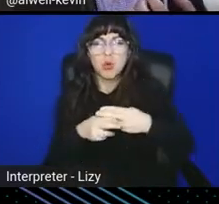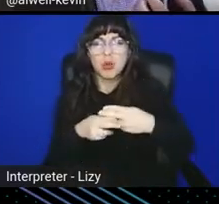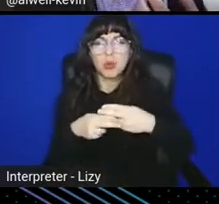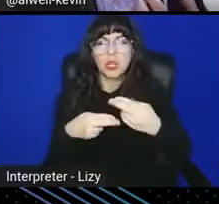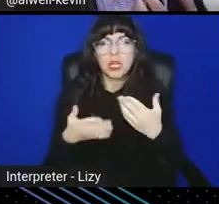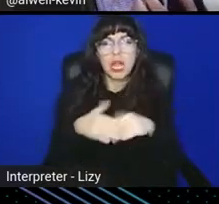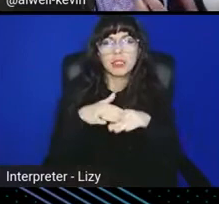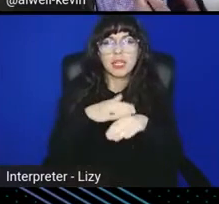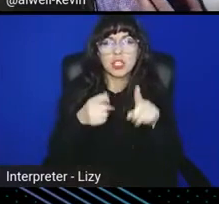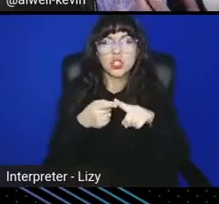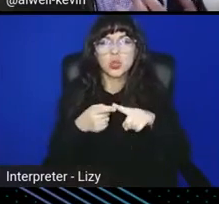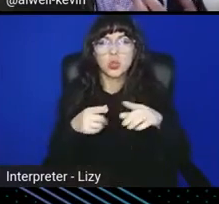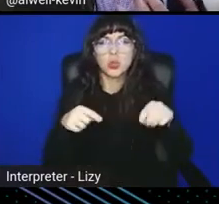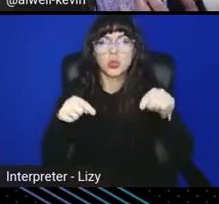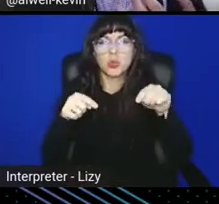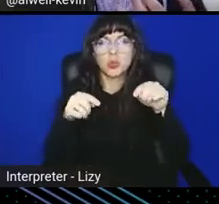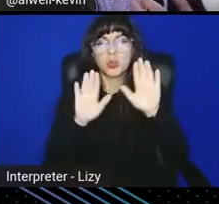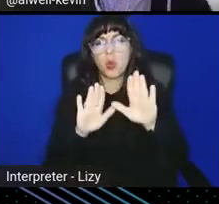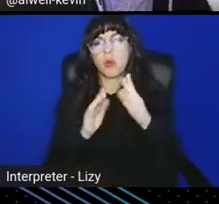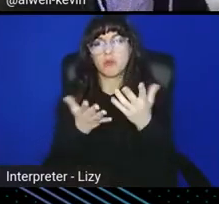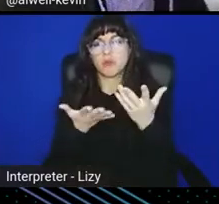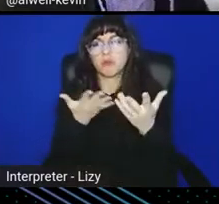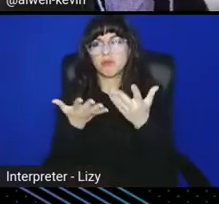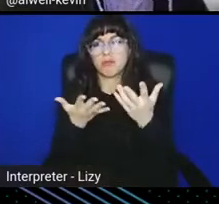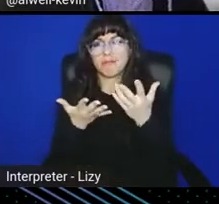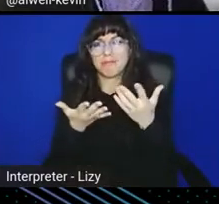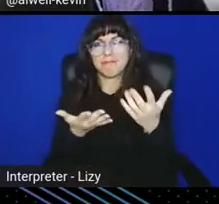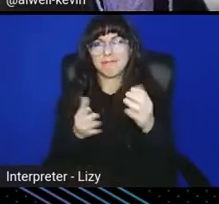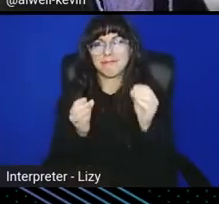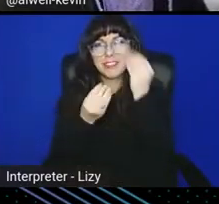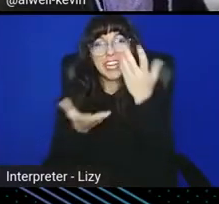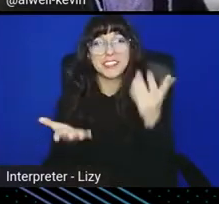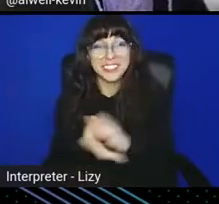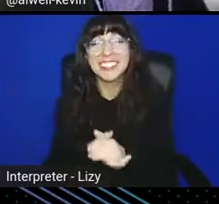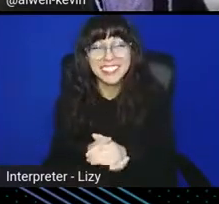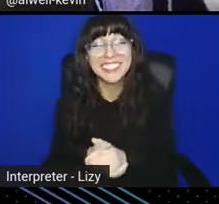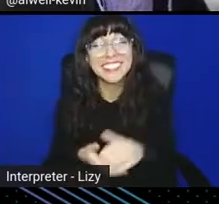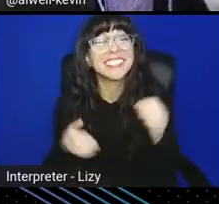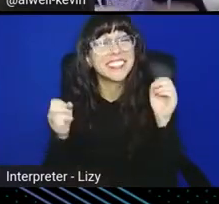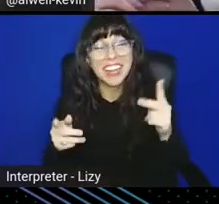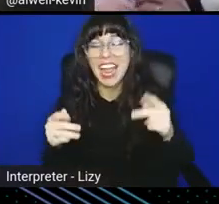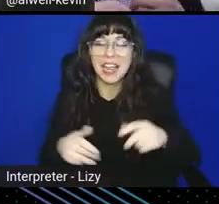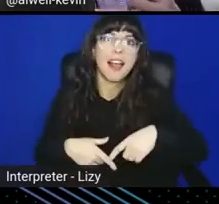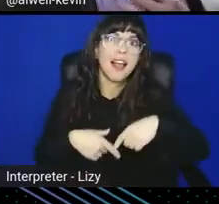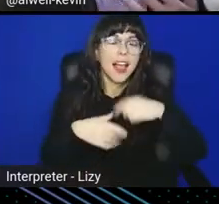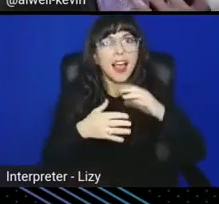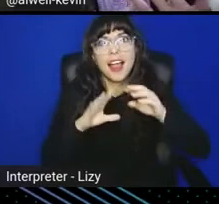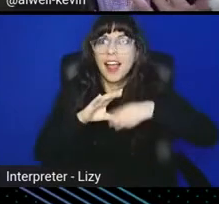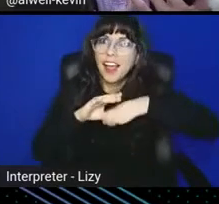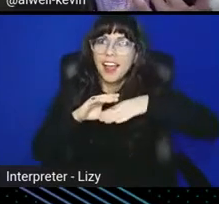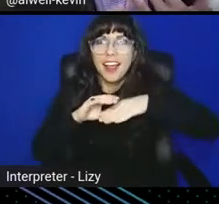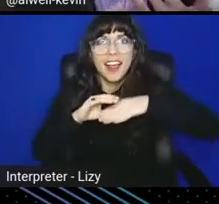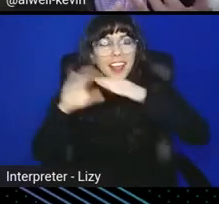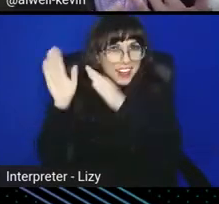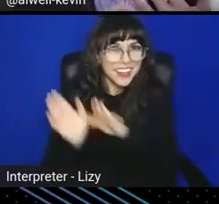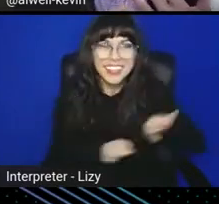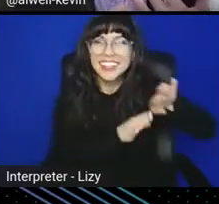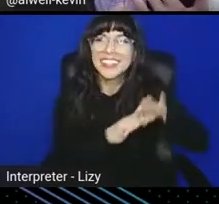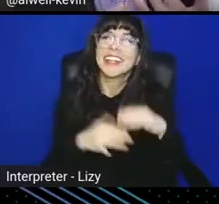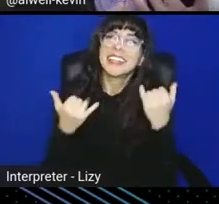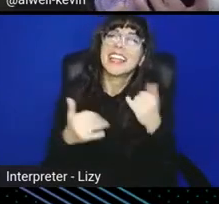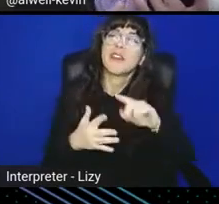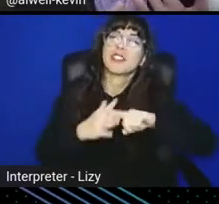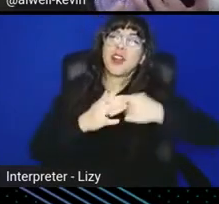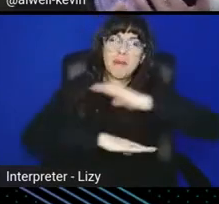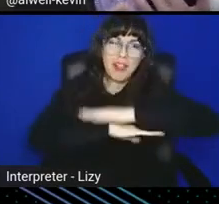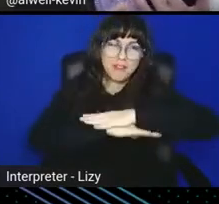temporary access to your credentials. Okay, so without further ado, let's go ahead and jump into the platform. And so maybe one of the first